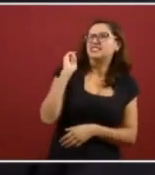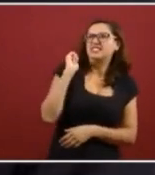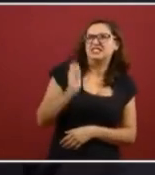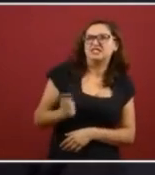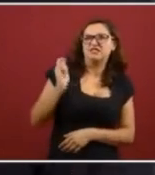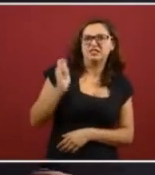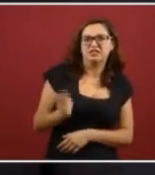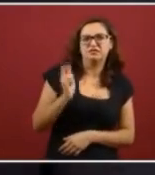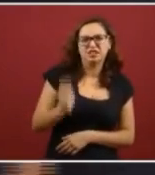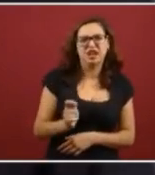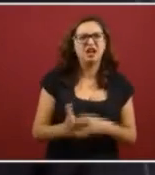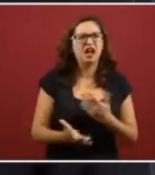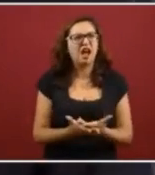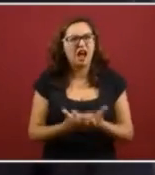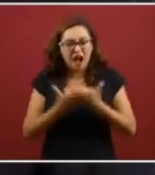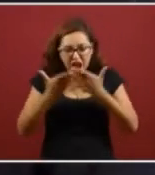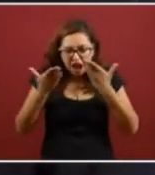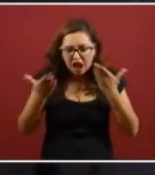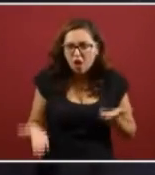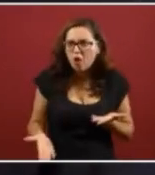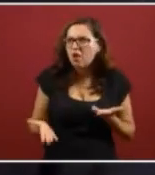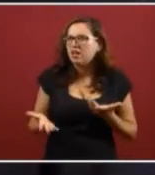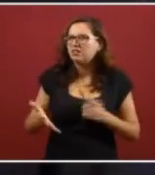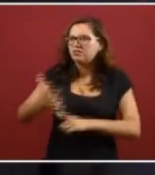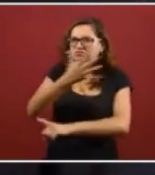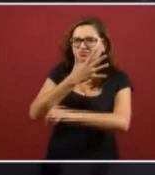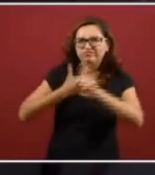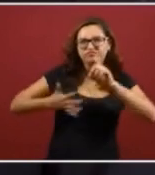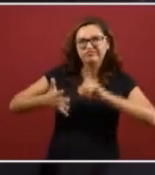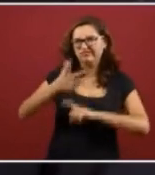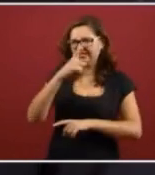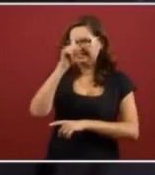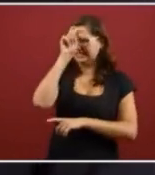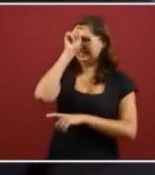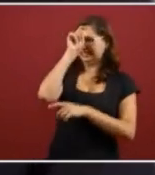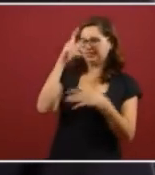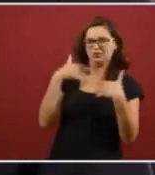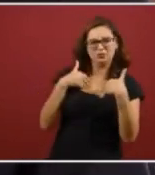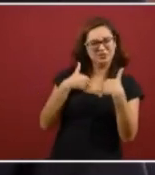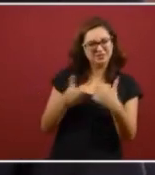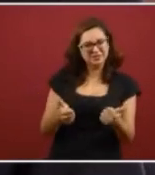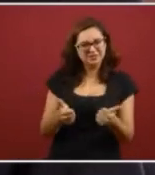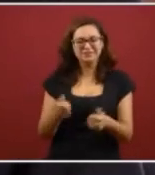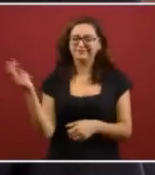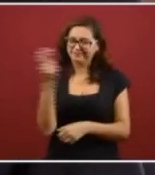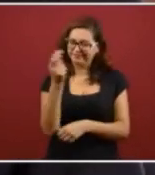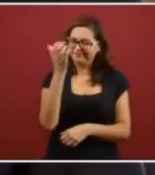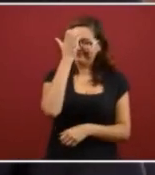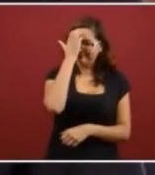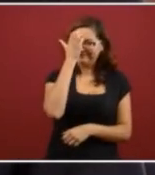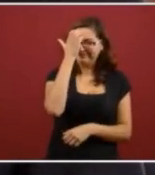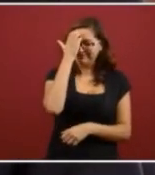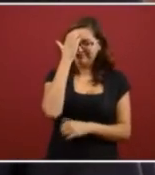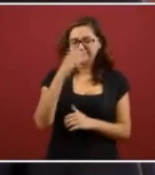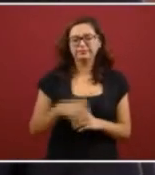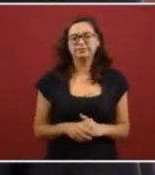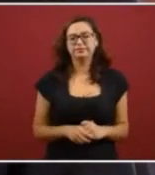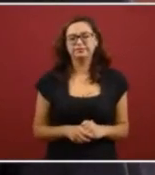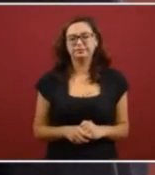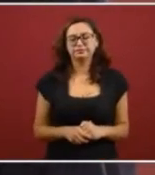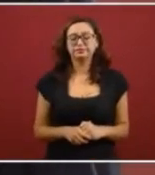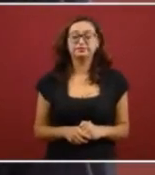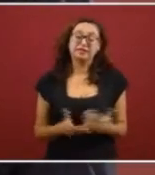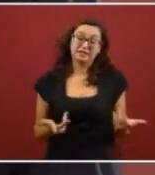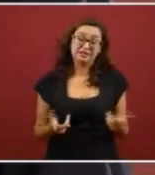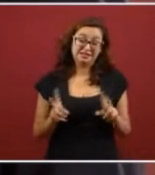time, that you won't ahora. Understand what's happening now. Entonces, so therefore, cuando hablo de sabadazo,